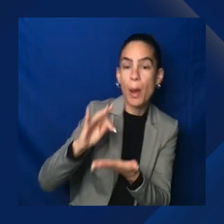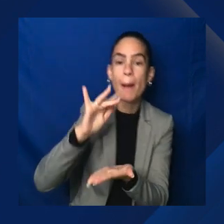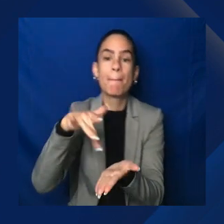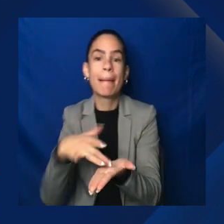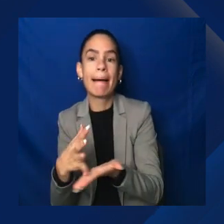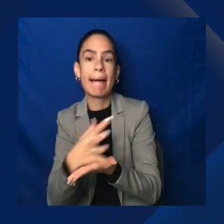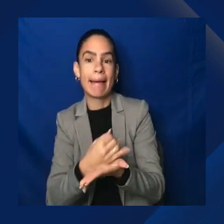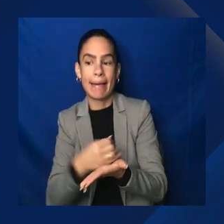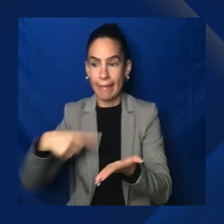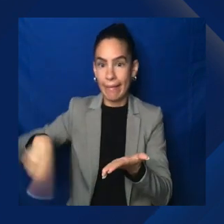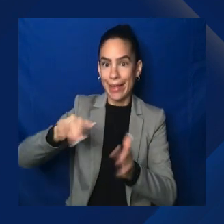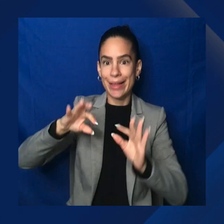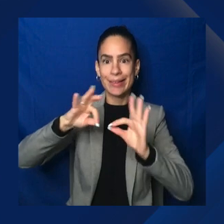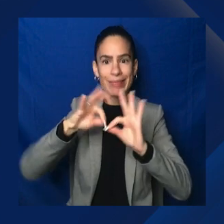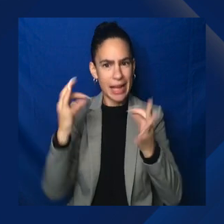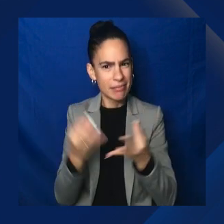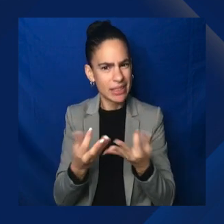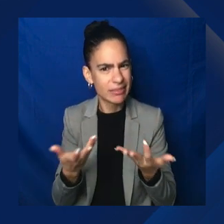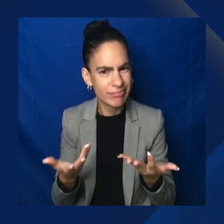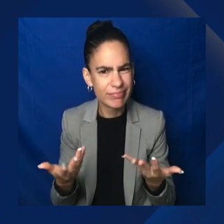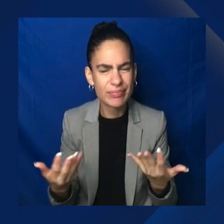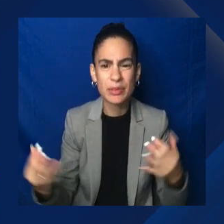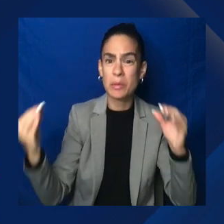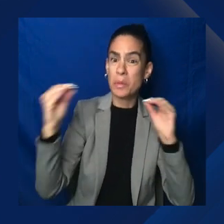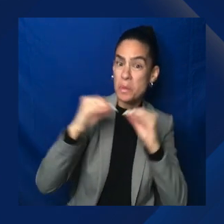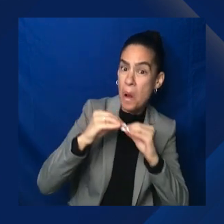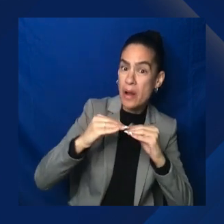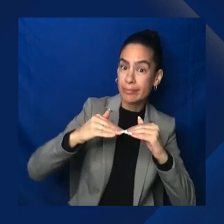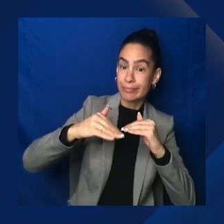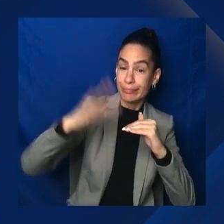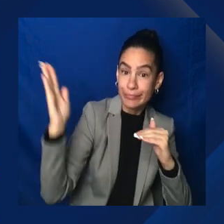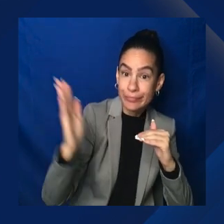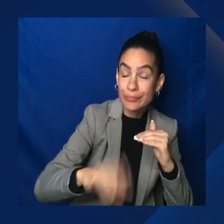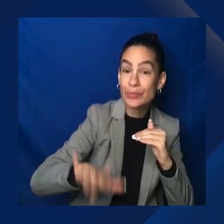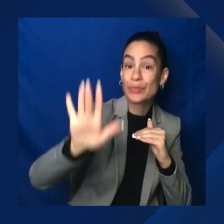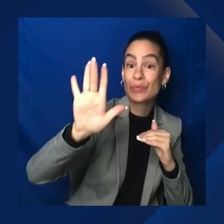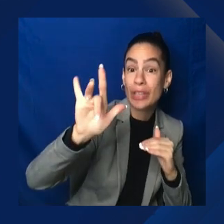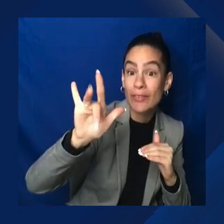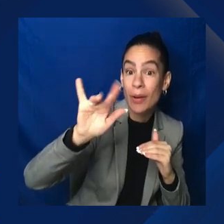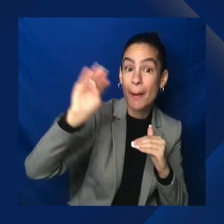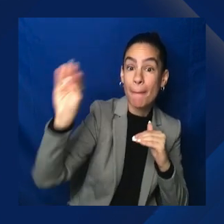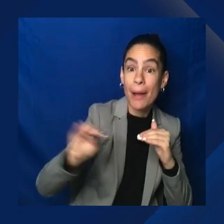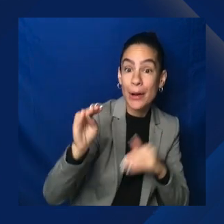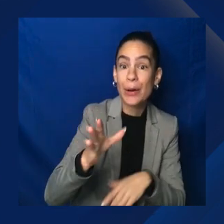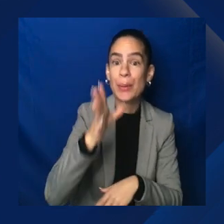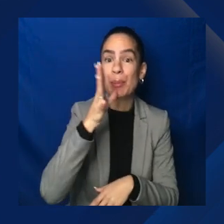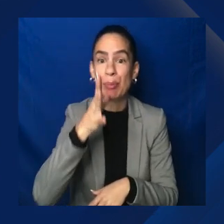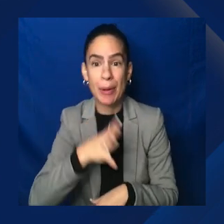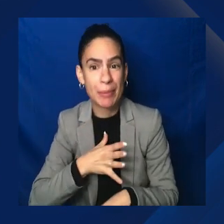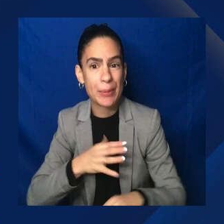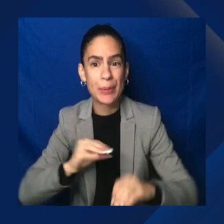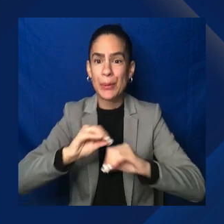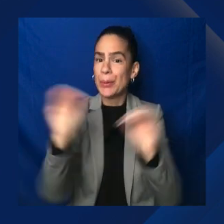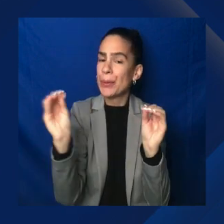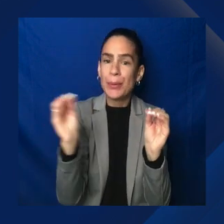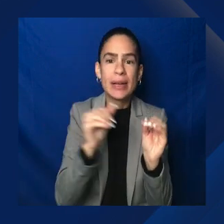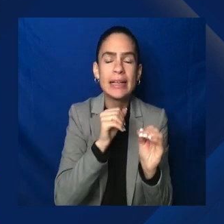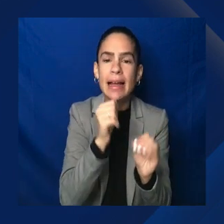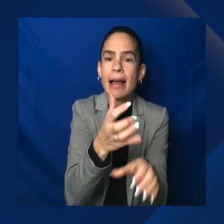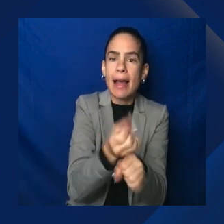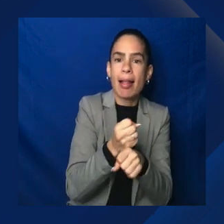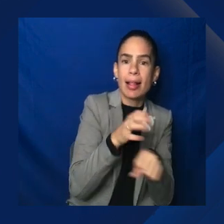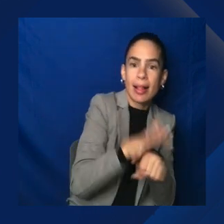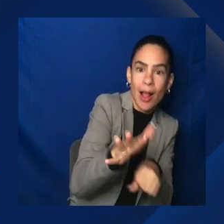in those middle income countries, more than 25 million women received inadequate or no antenatal care. Just as